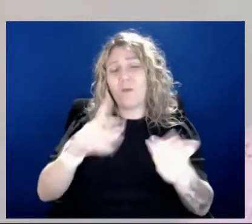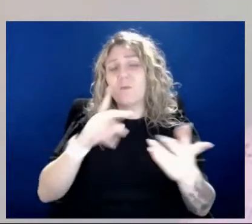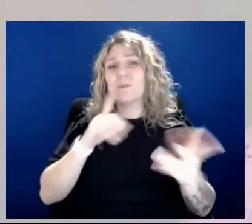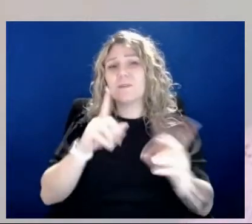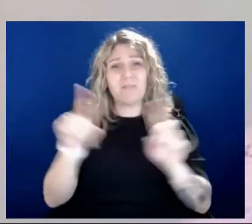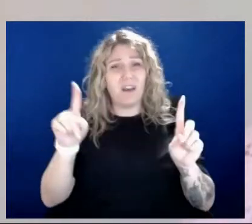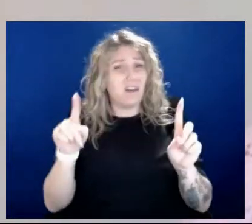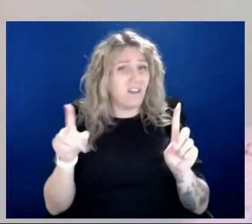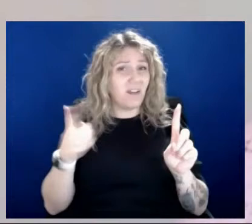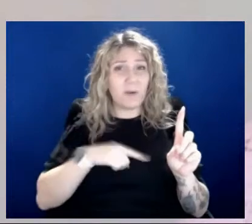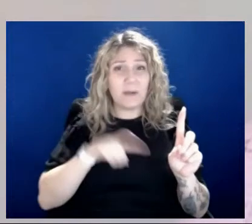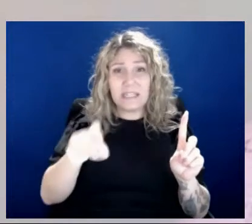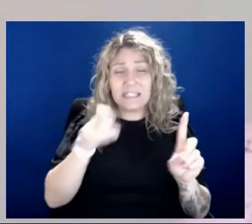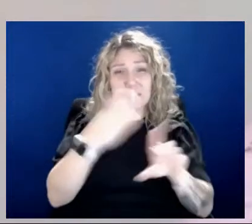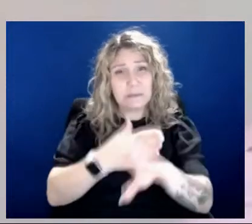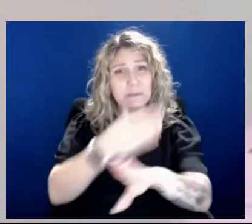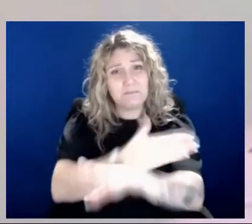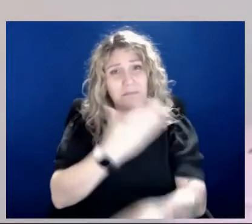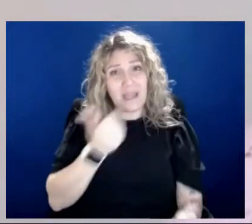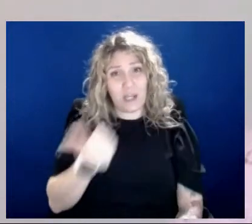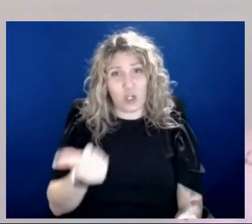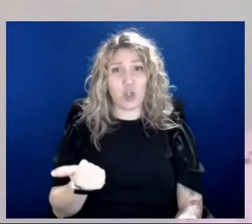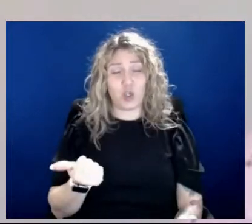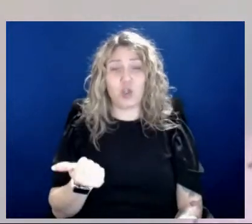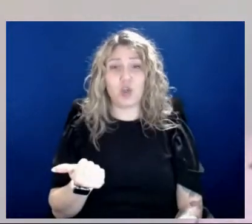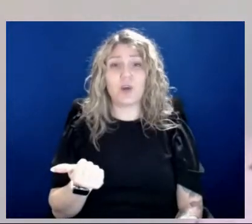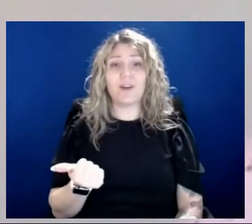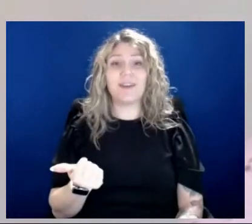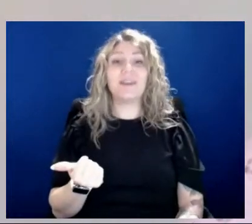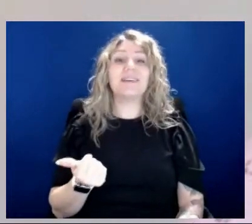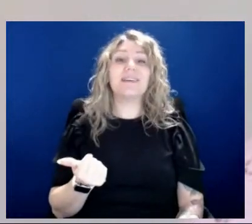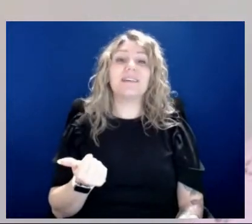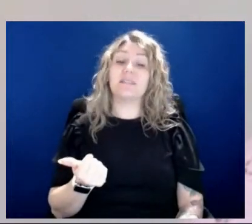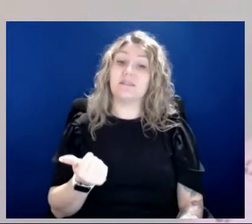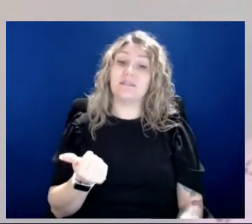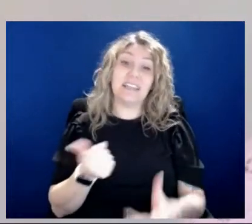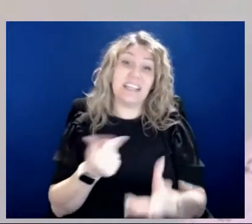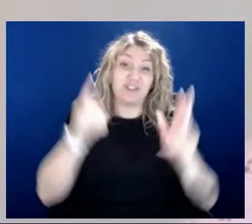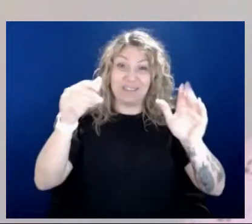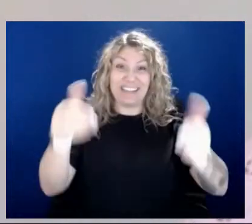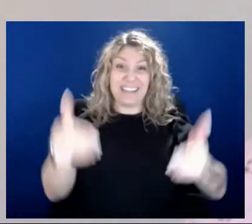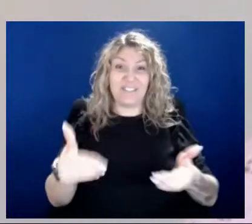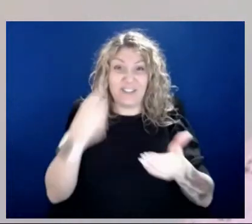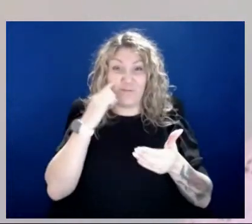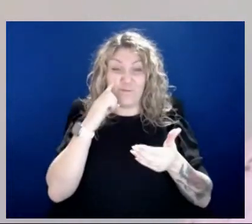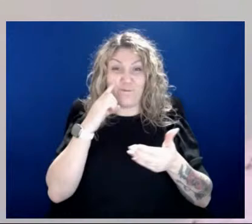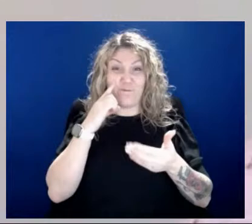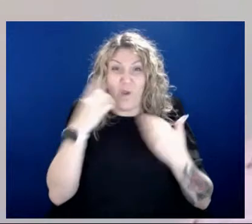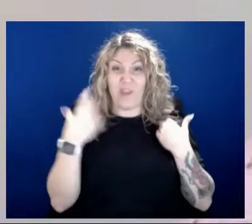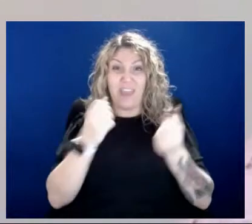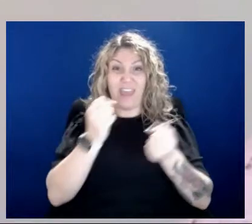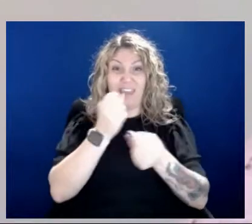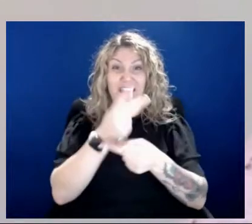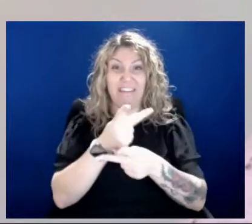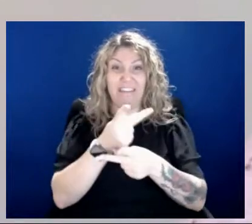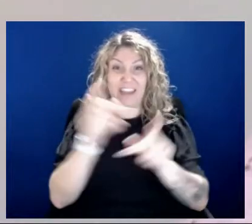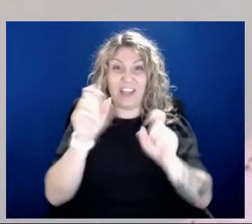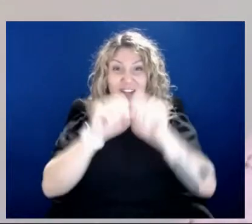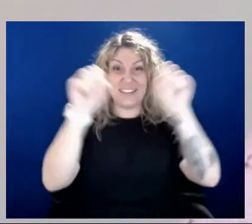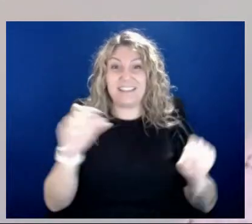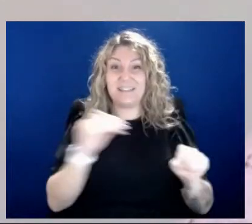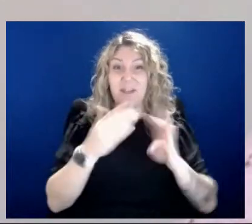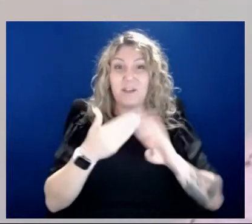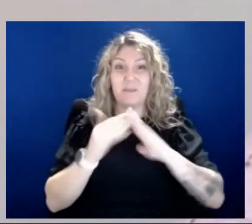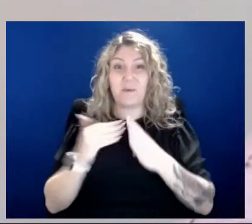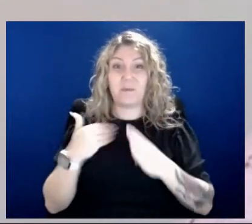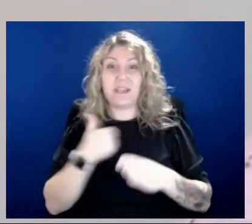but we need to do better. So I think it's a standing invitation for healthcare systems and community members